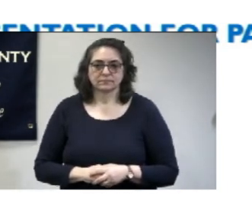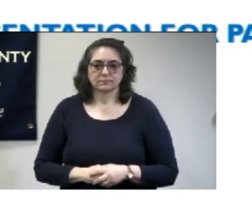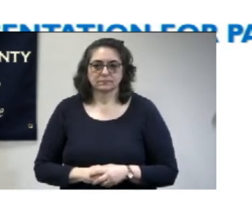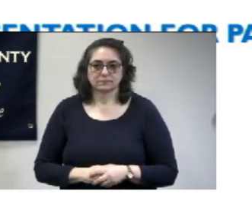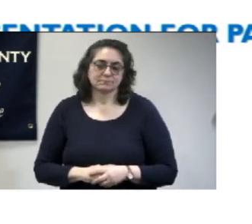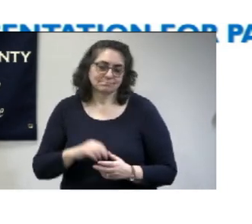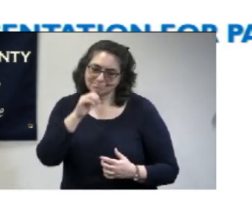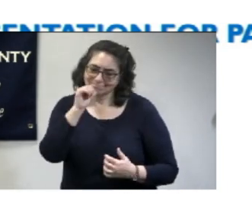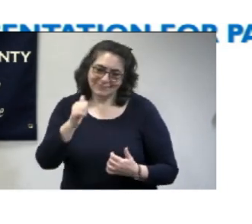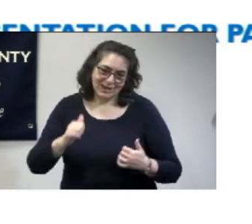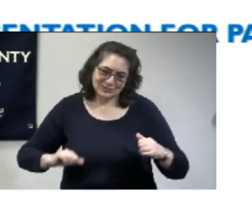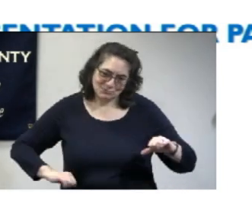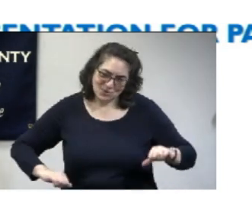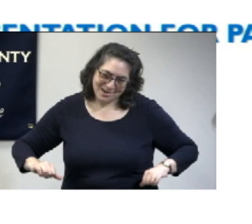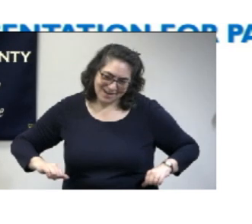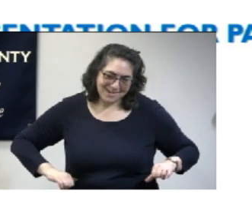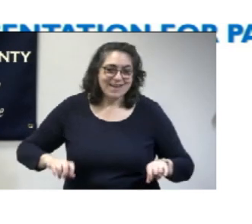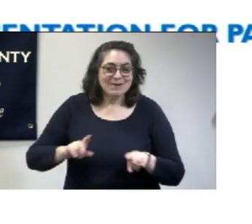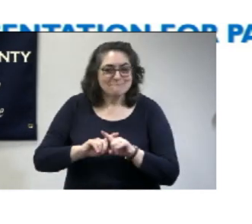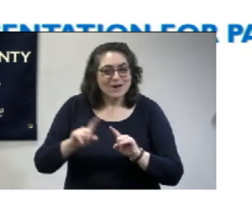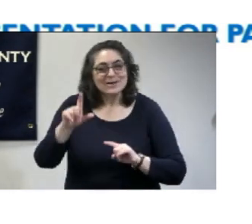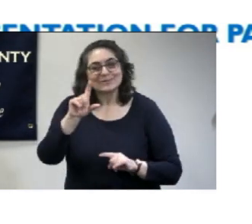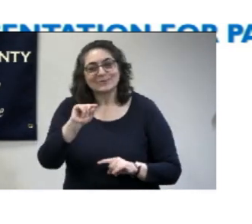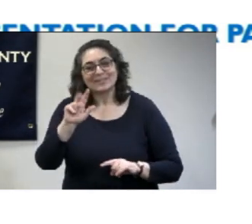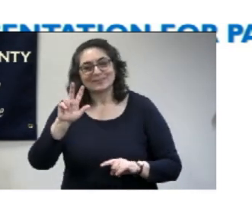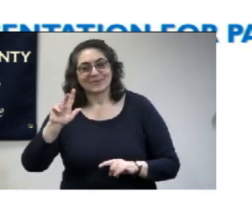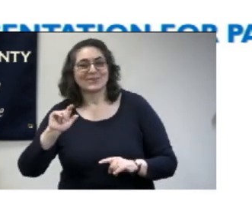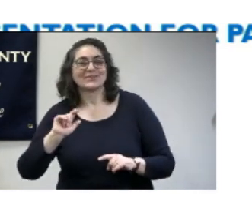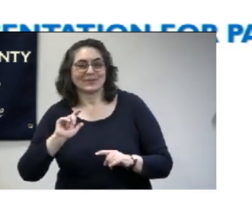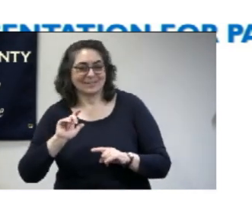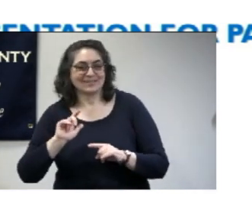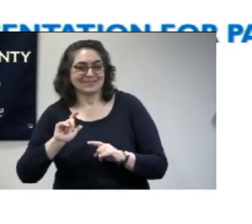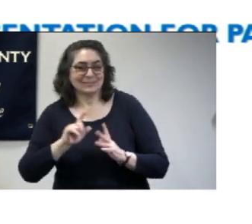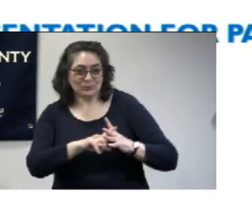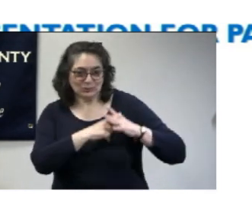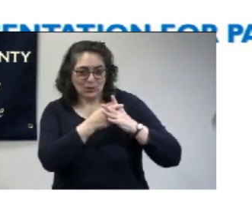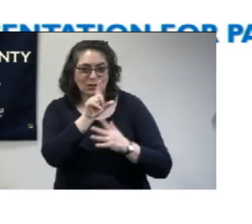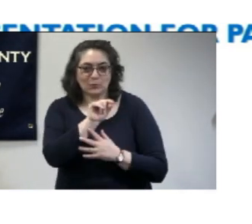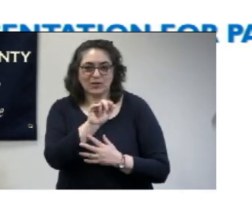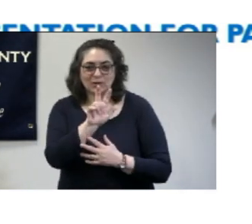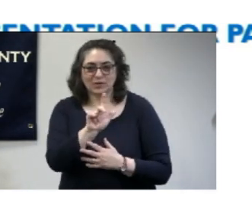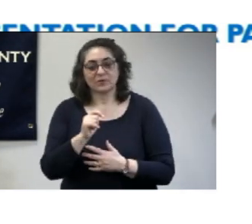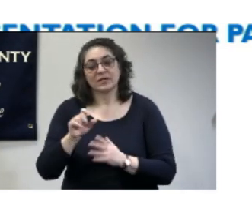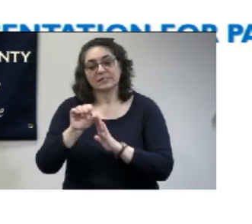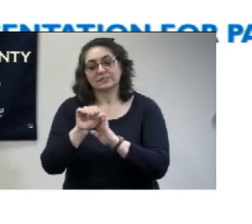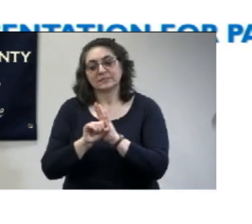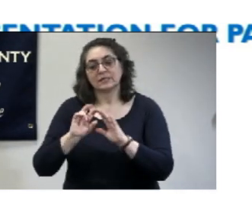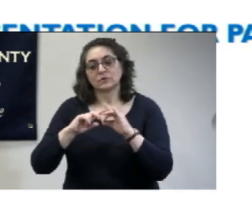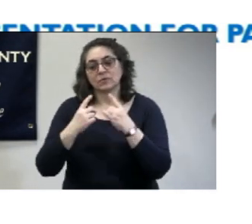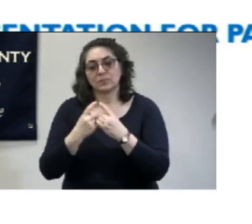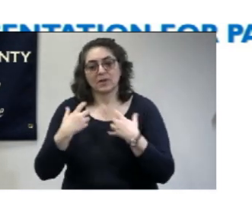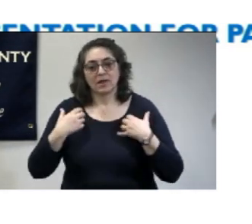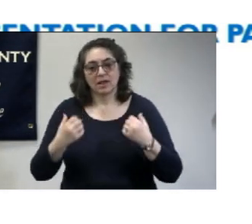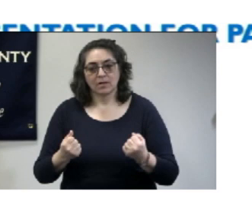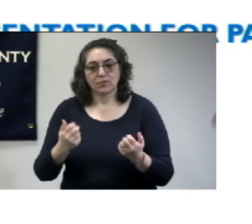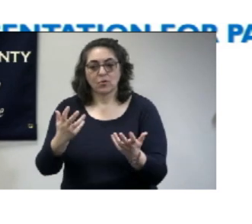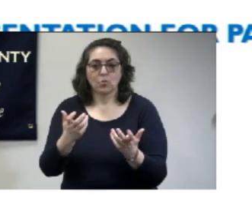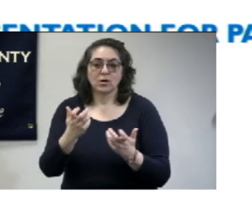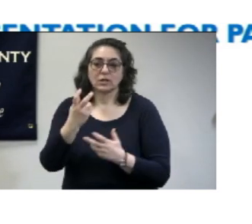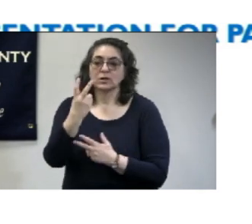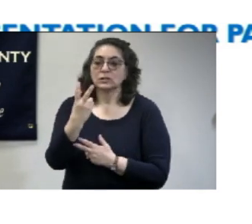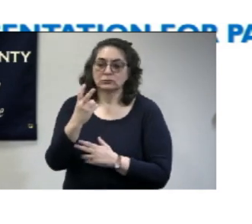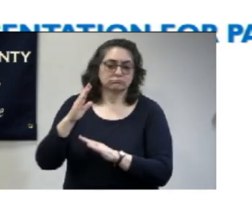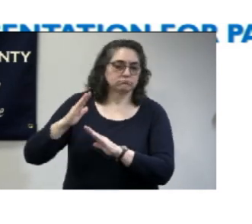brag, but for 2023, early 2023, the State Department of Health was looking for two